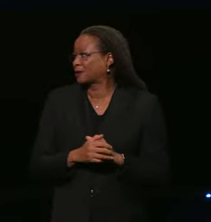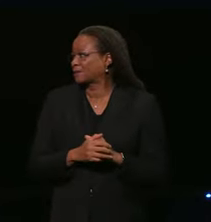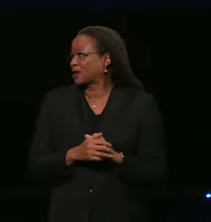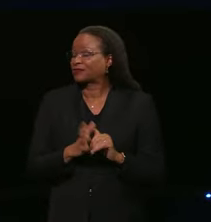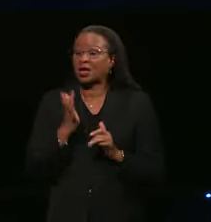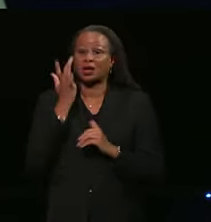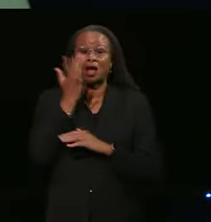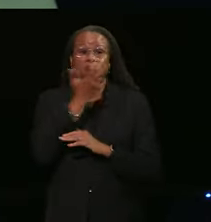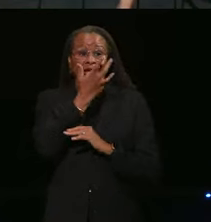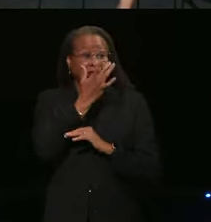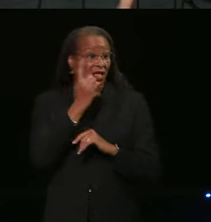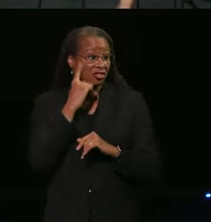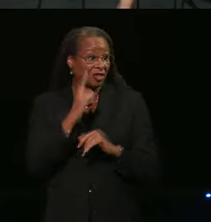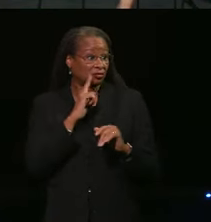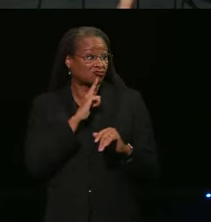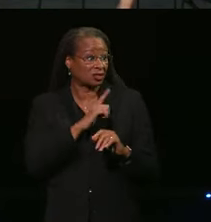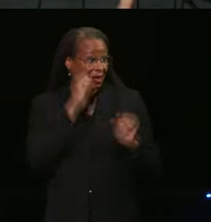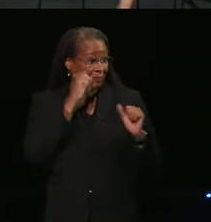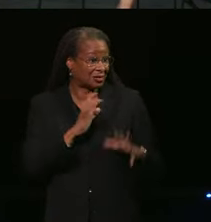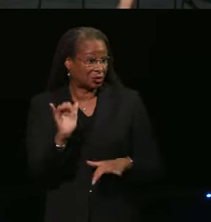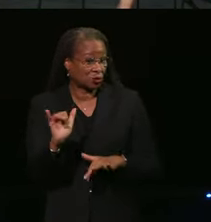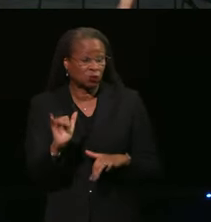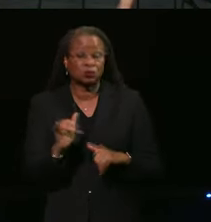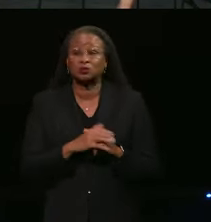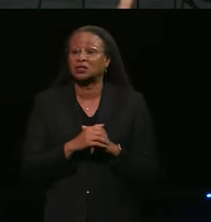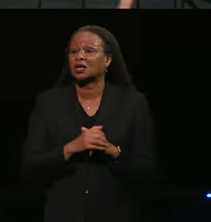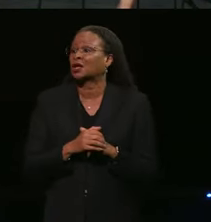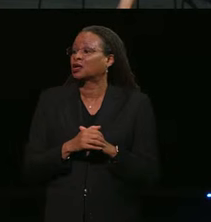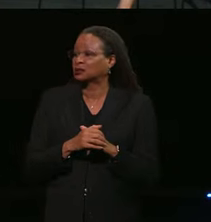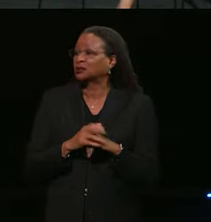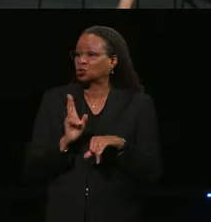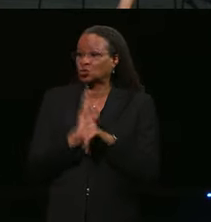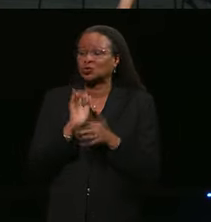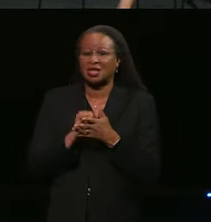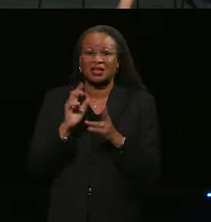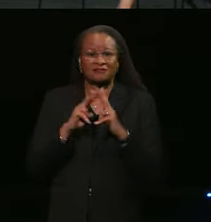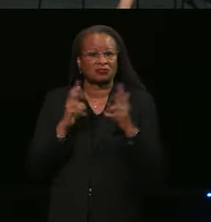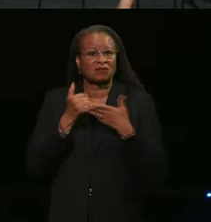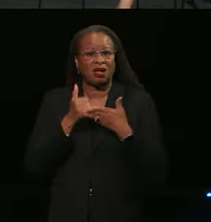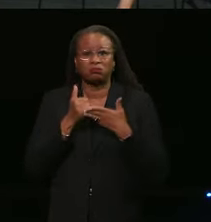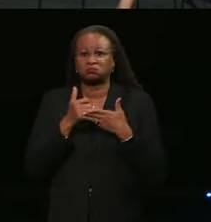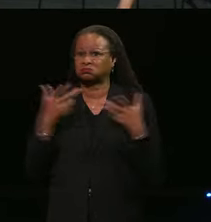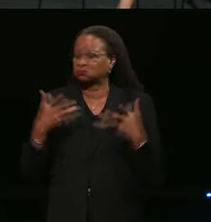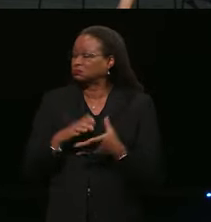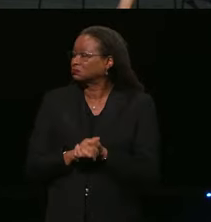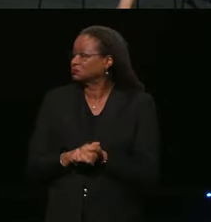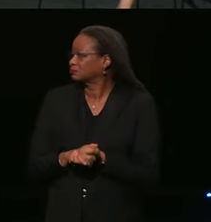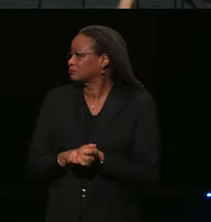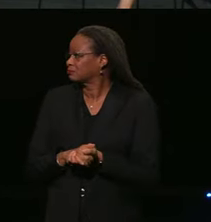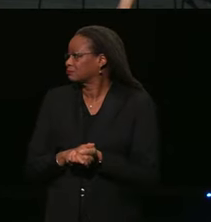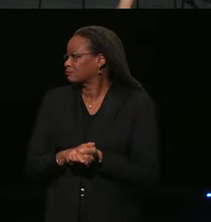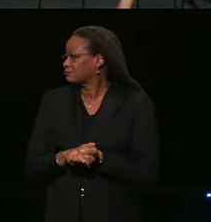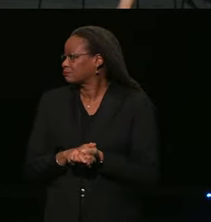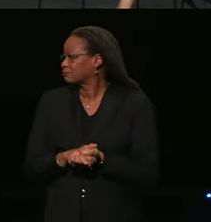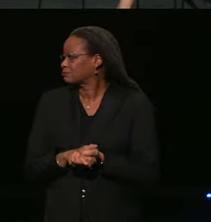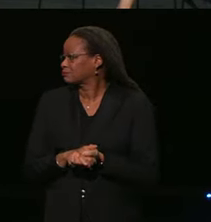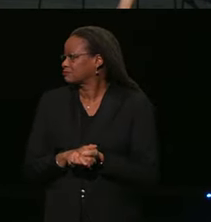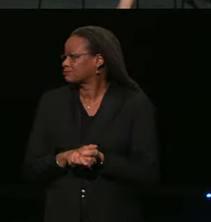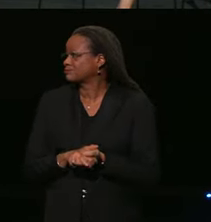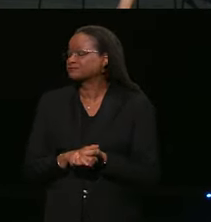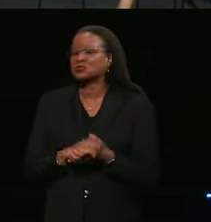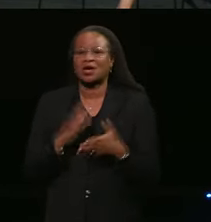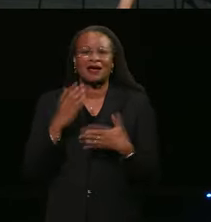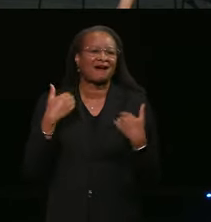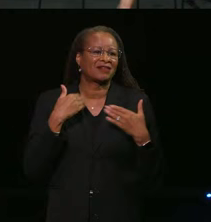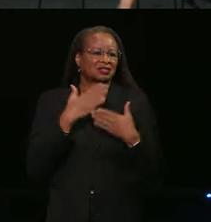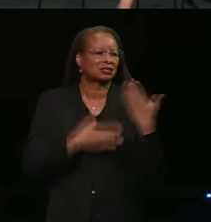lenses. I thought were really amazing too. That being able to use those really helped. Yeah. We had some blood, you